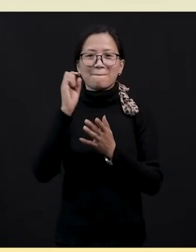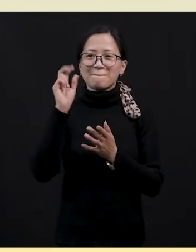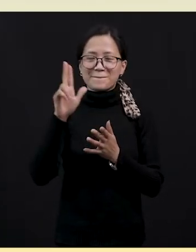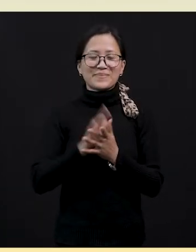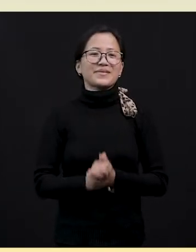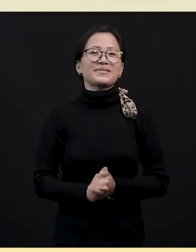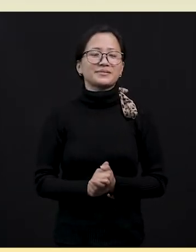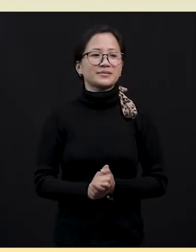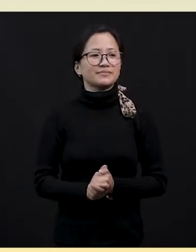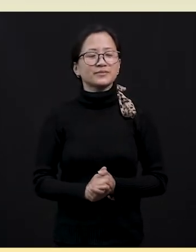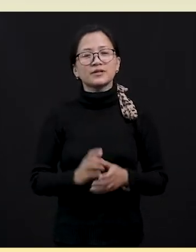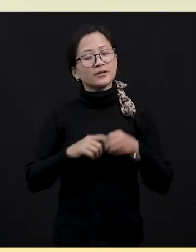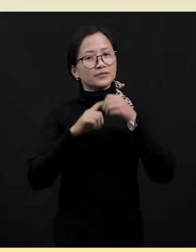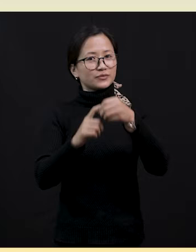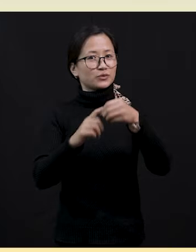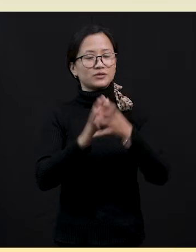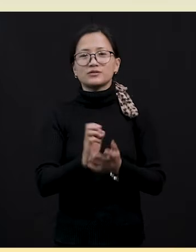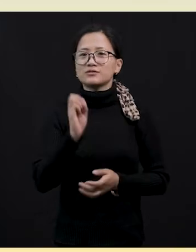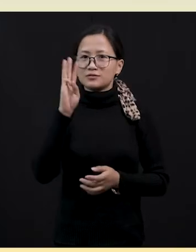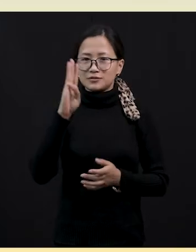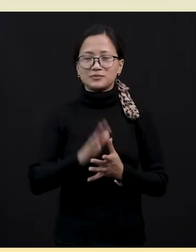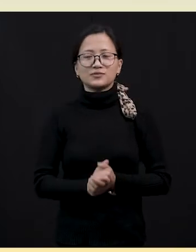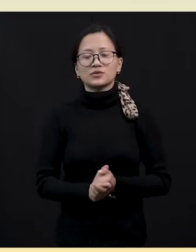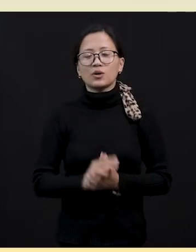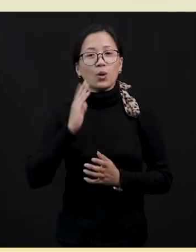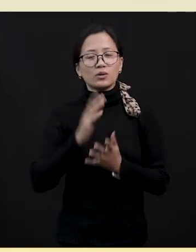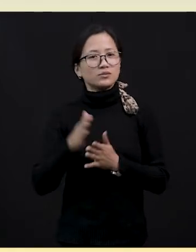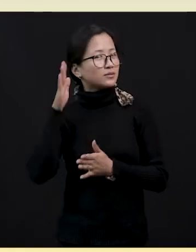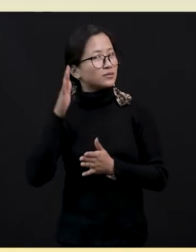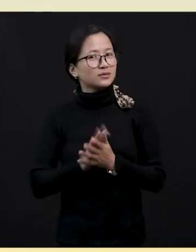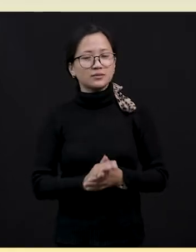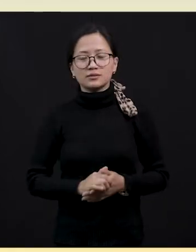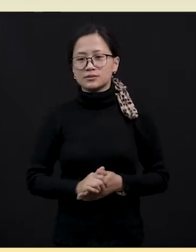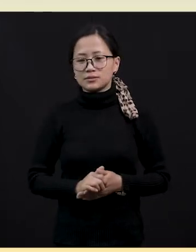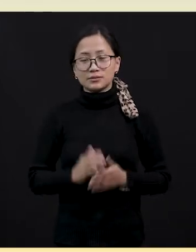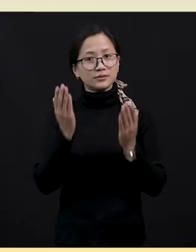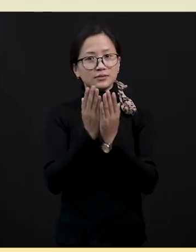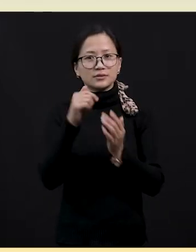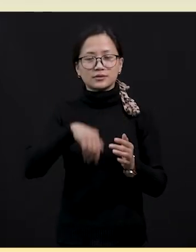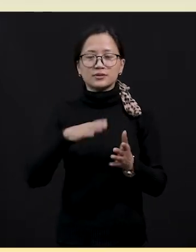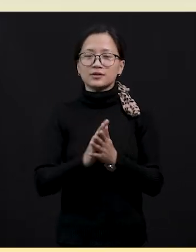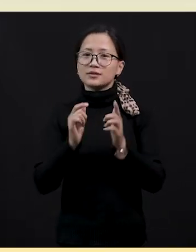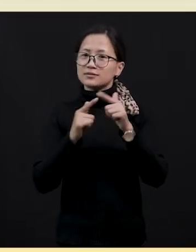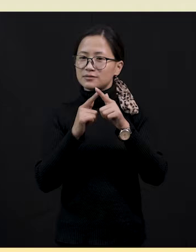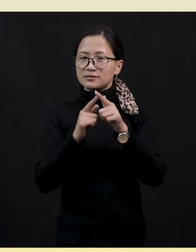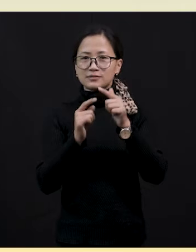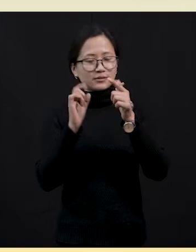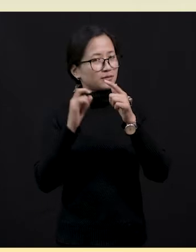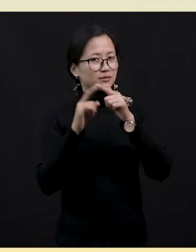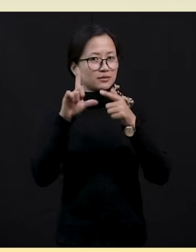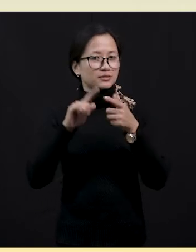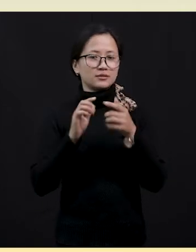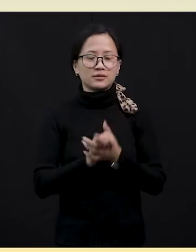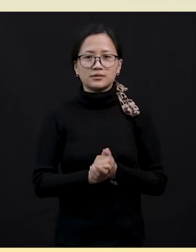the story is 3 questions. So when you listen and when you read to this title 3 questions,